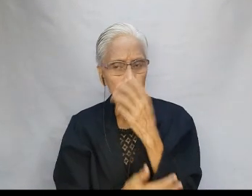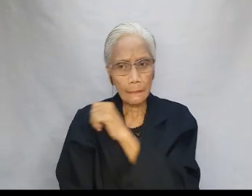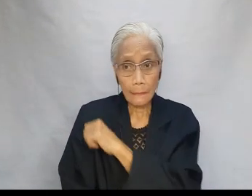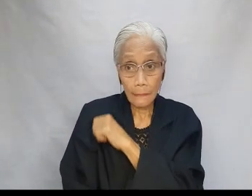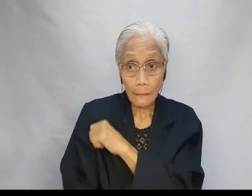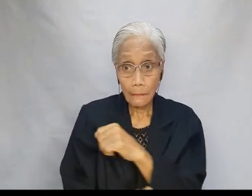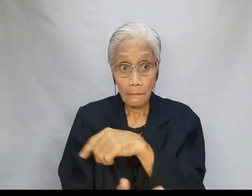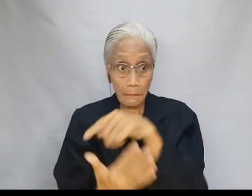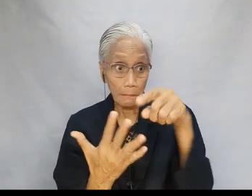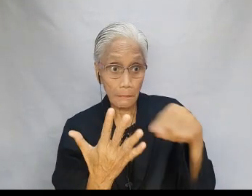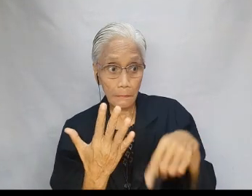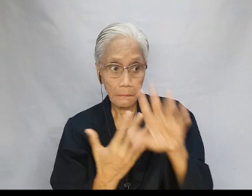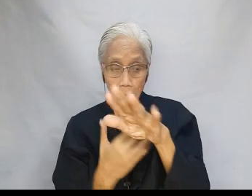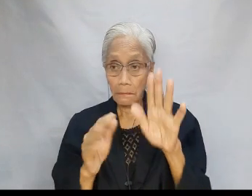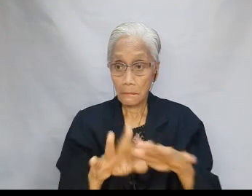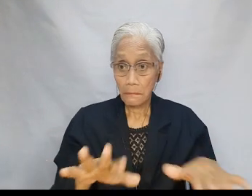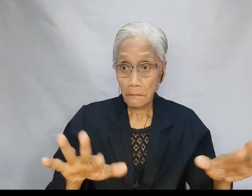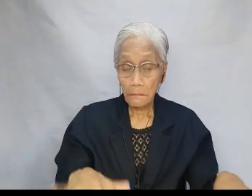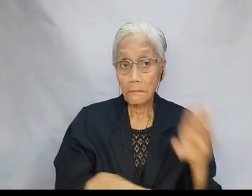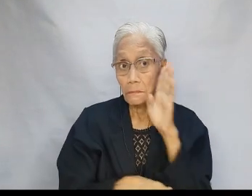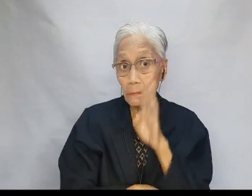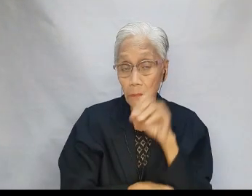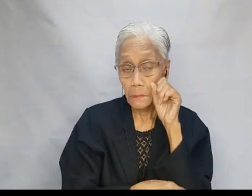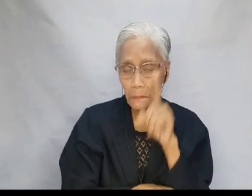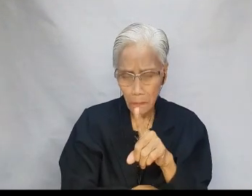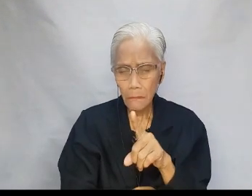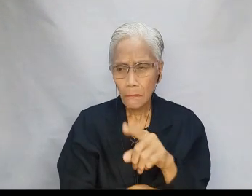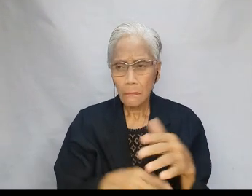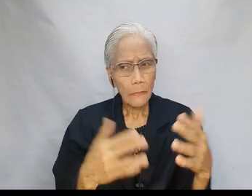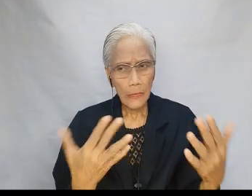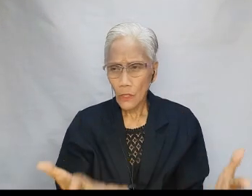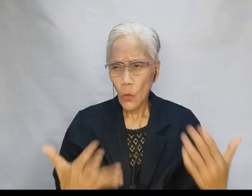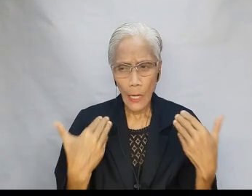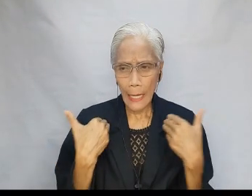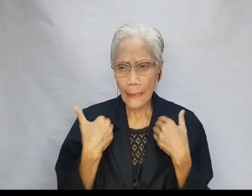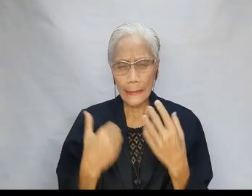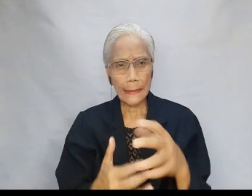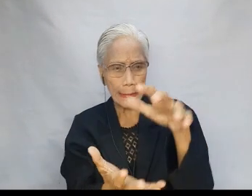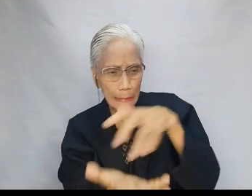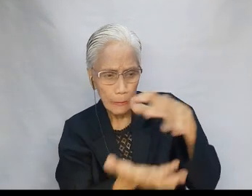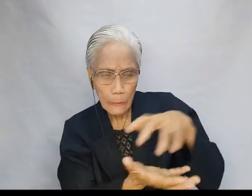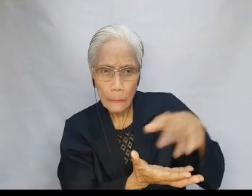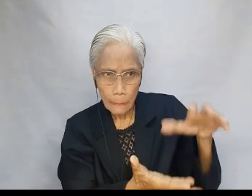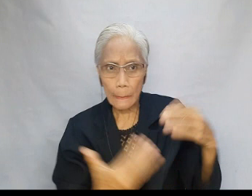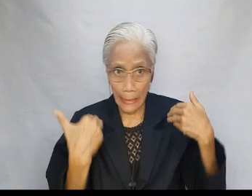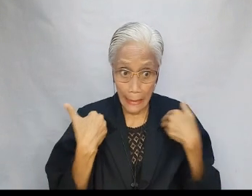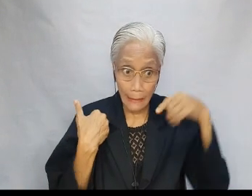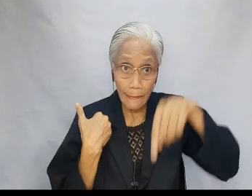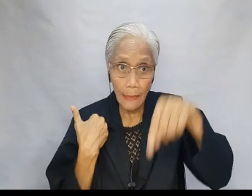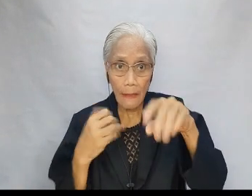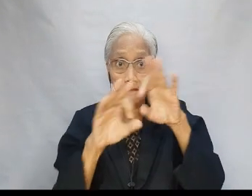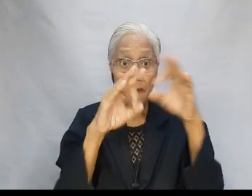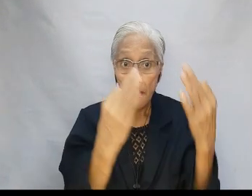attitudes amongst your children and your siblings. As long as greed is present in the heart of a